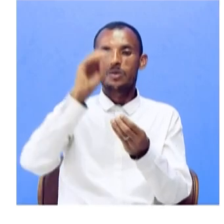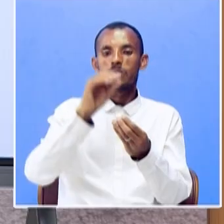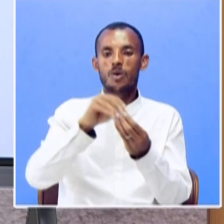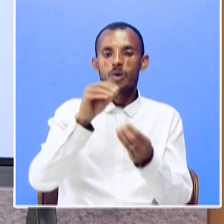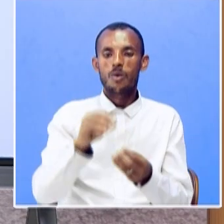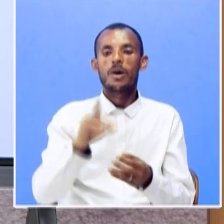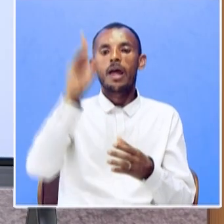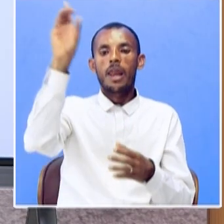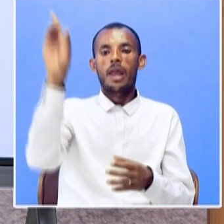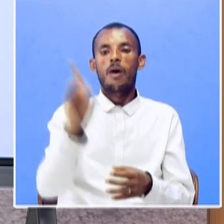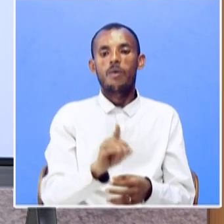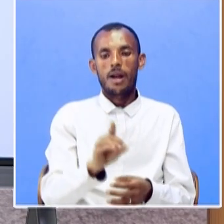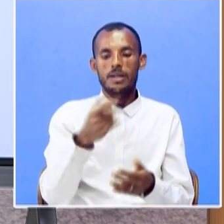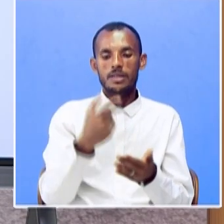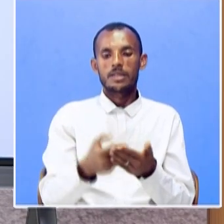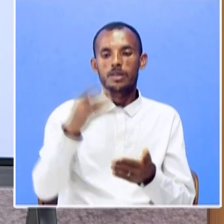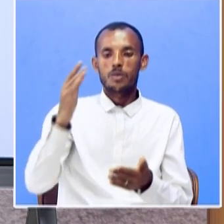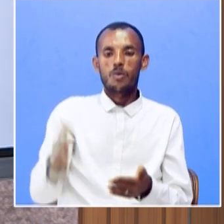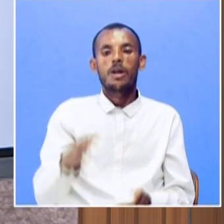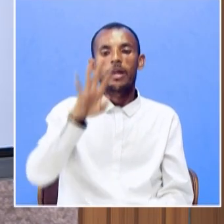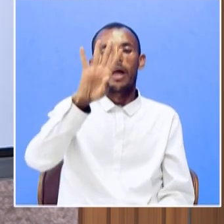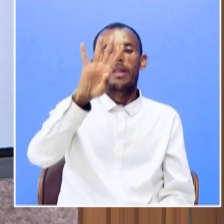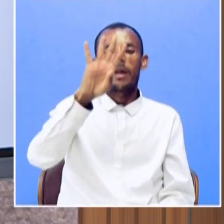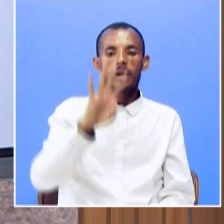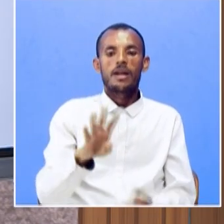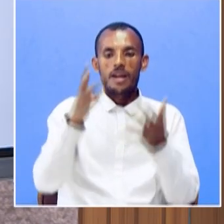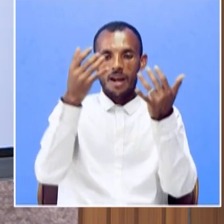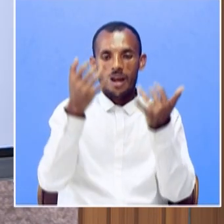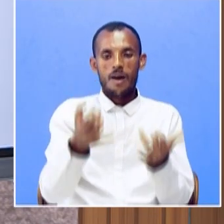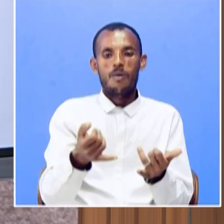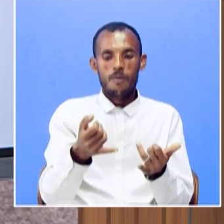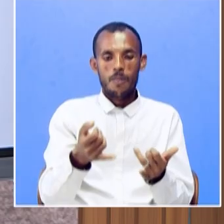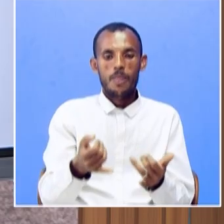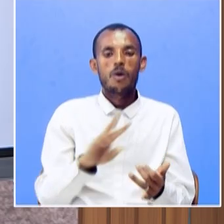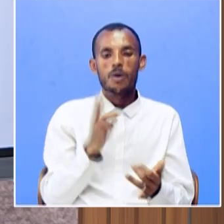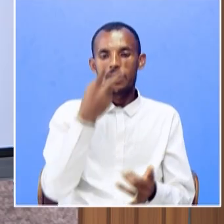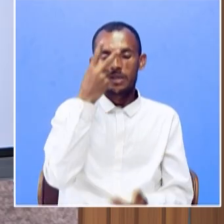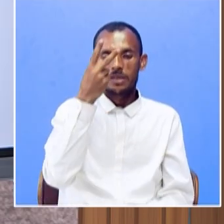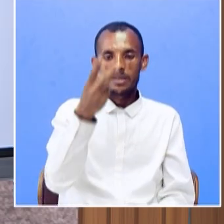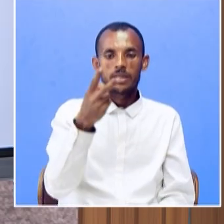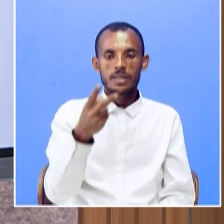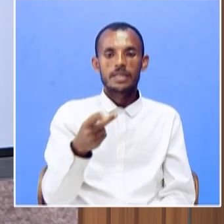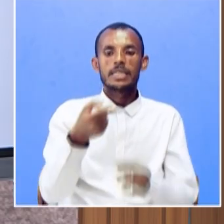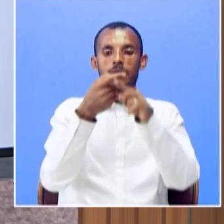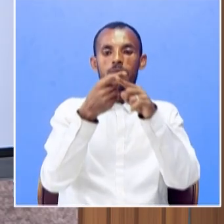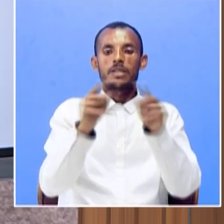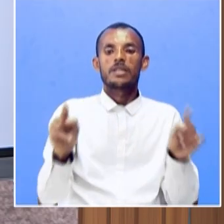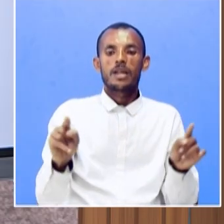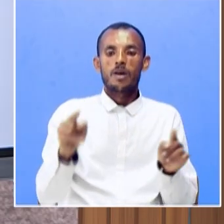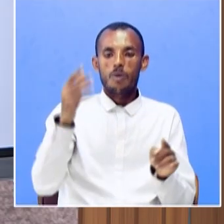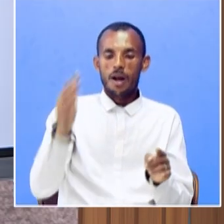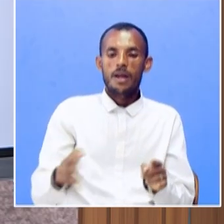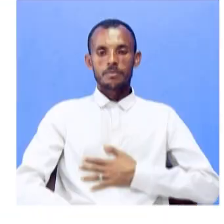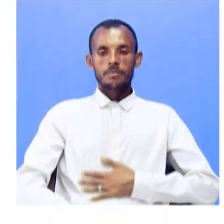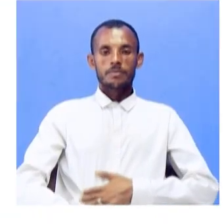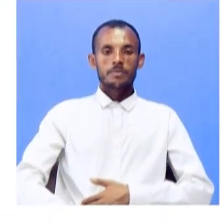the diagonal of this quadrilateral. Now we'll see special quadrilaterals one